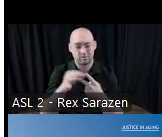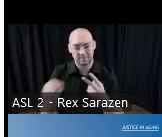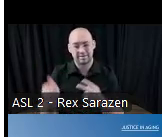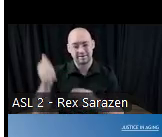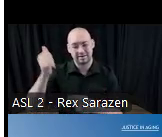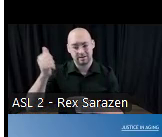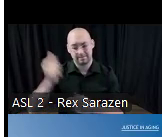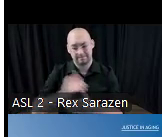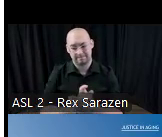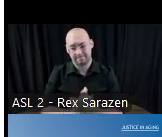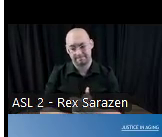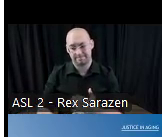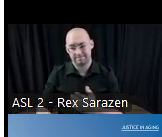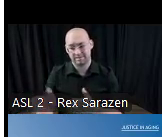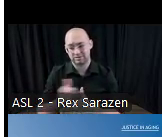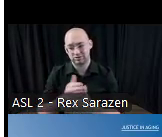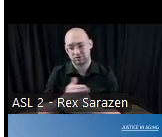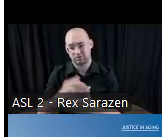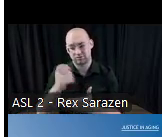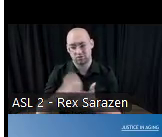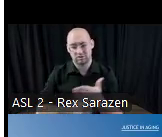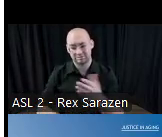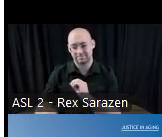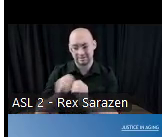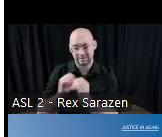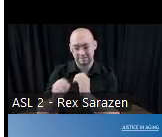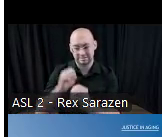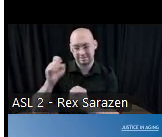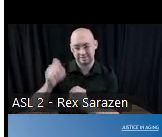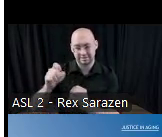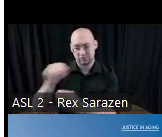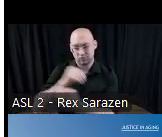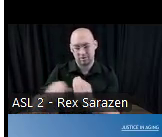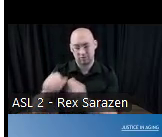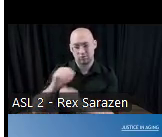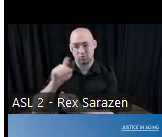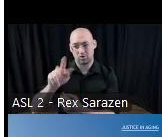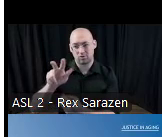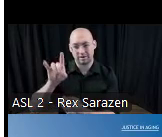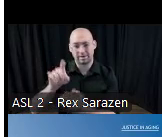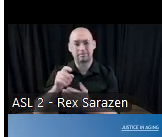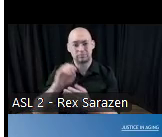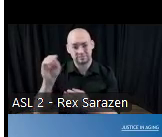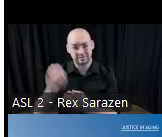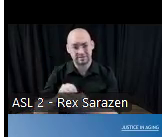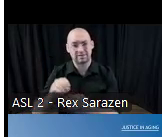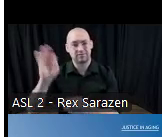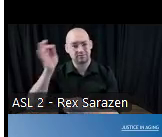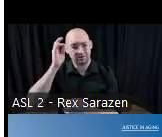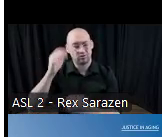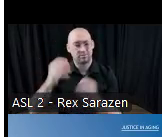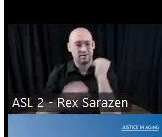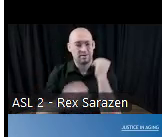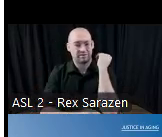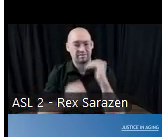the share of costs maintenance need amount to 138% of the federal poverty level. So I'm